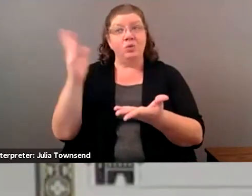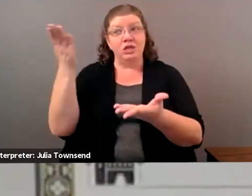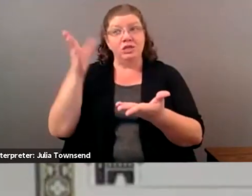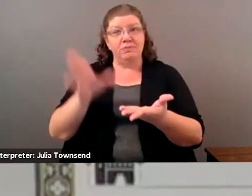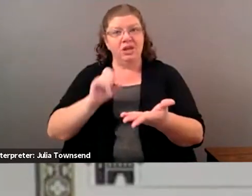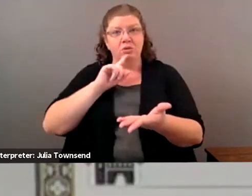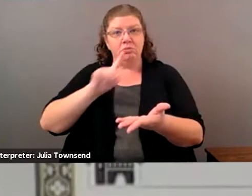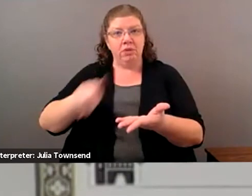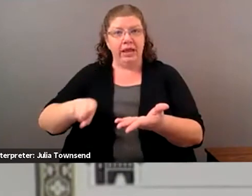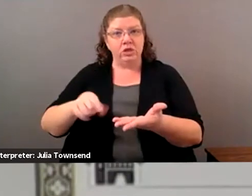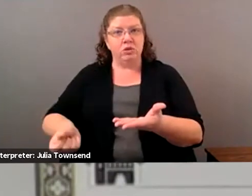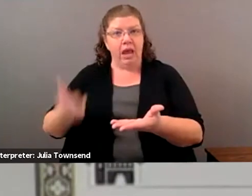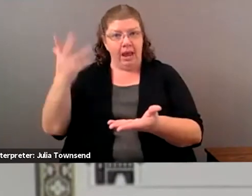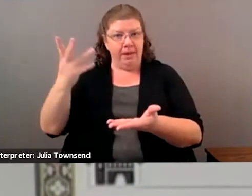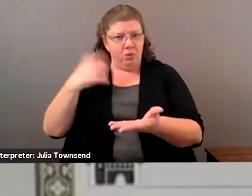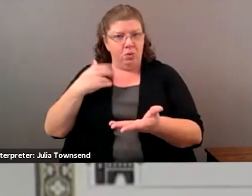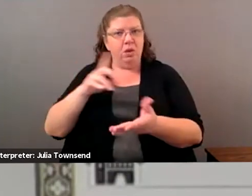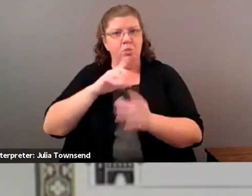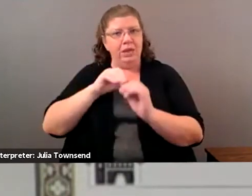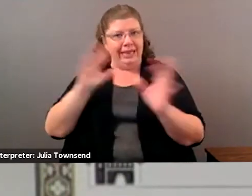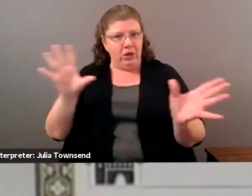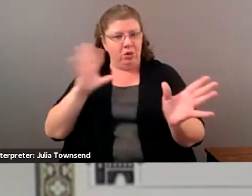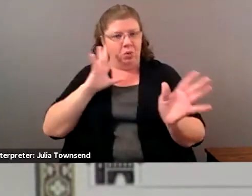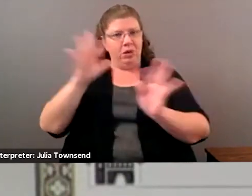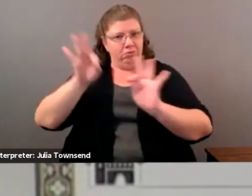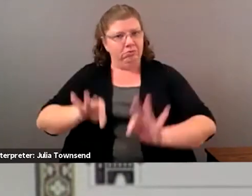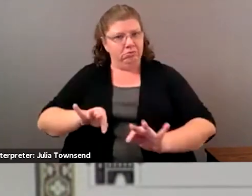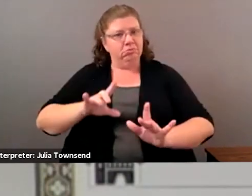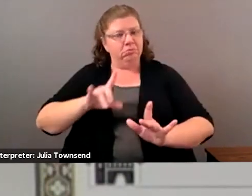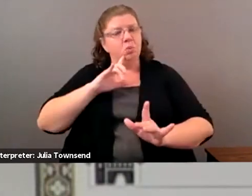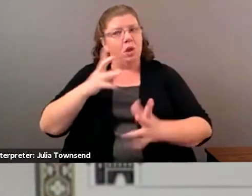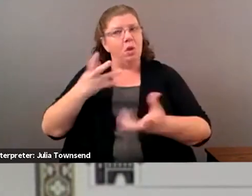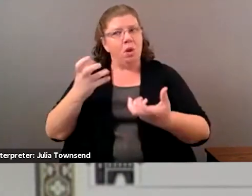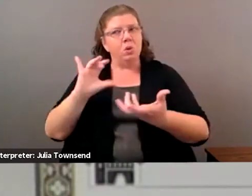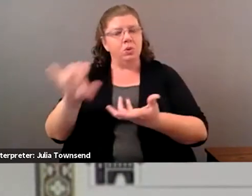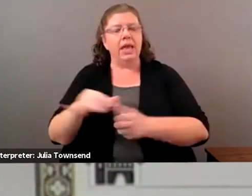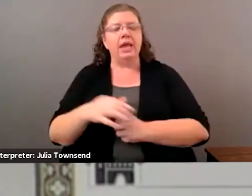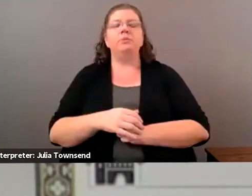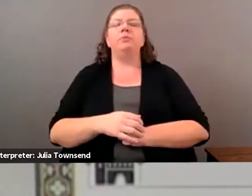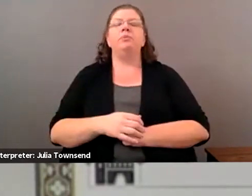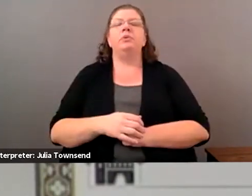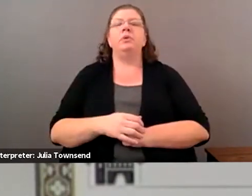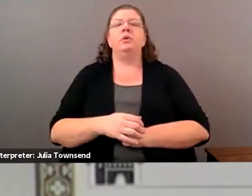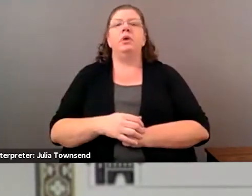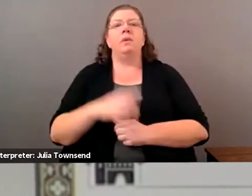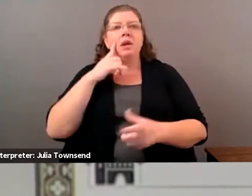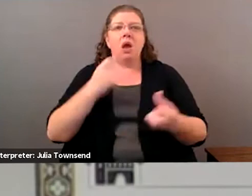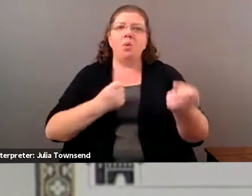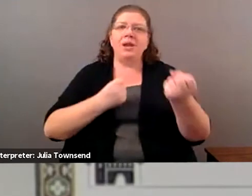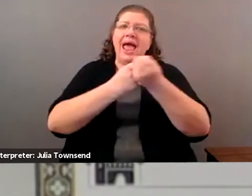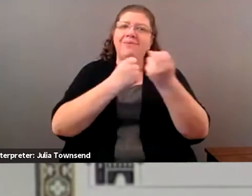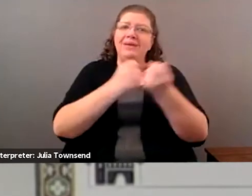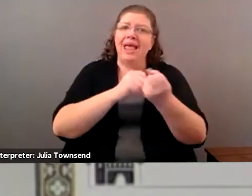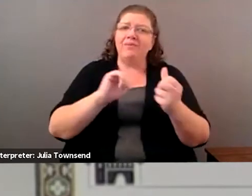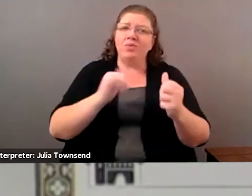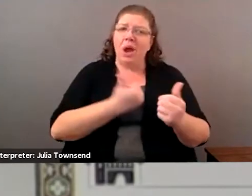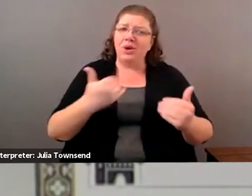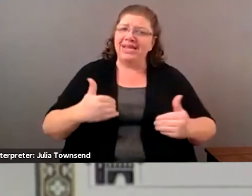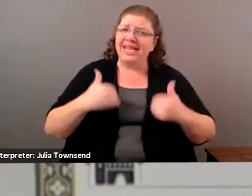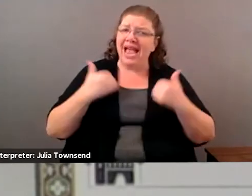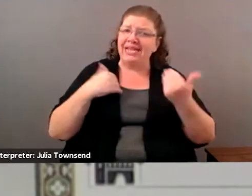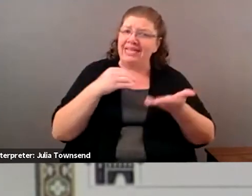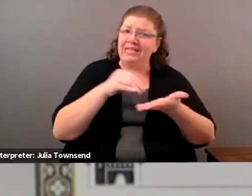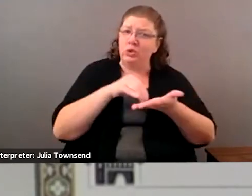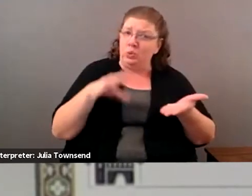amount so that we're clear on what we're doing and who we're serving. But I want to advocate for our youngest folks. And so are we